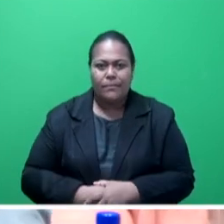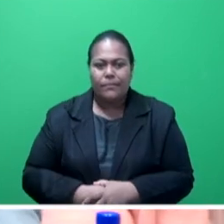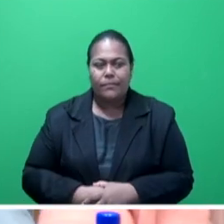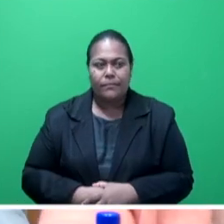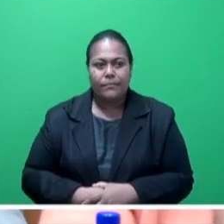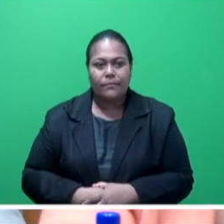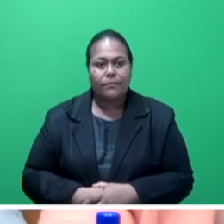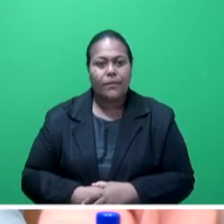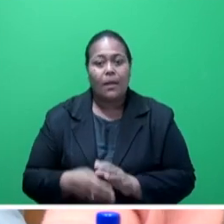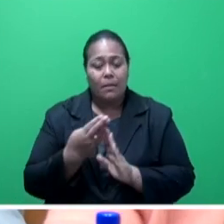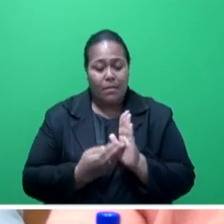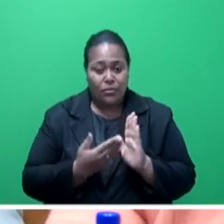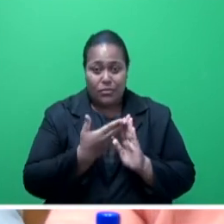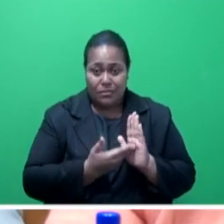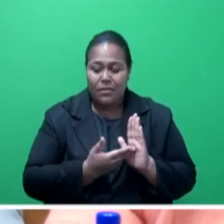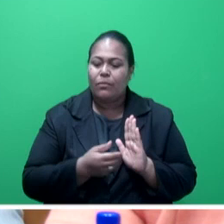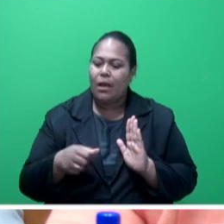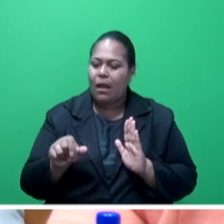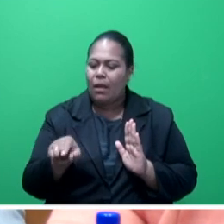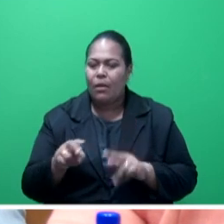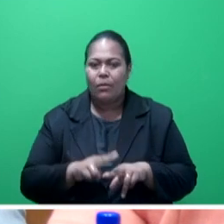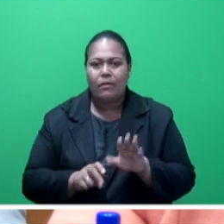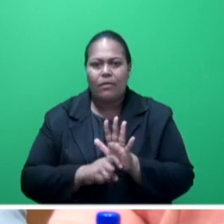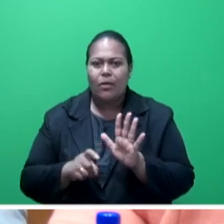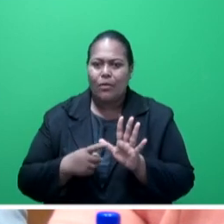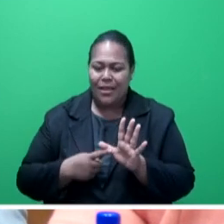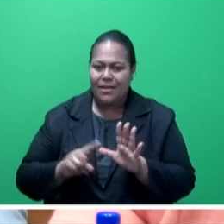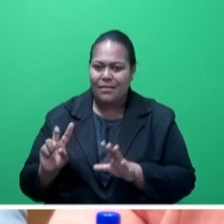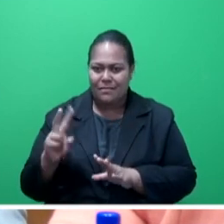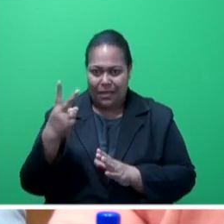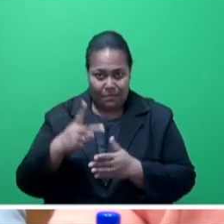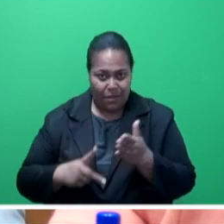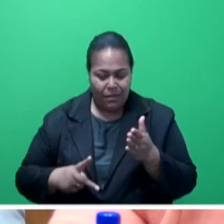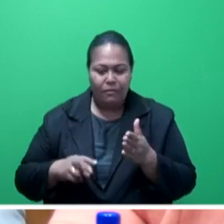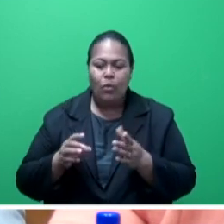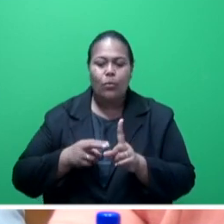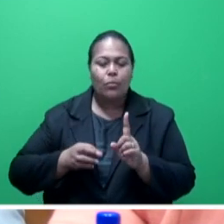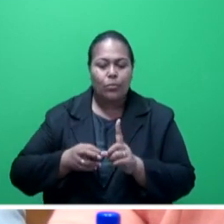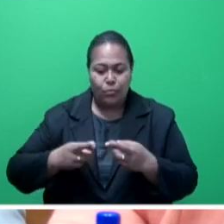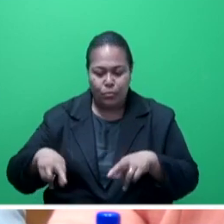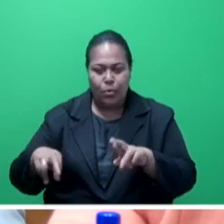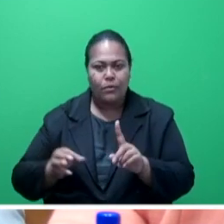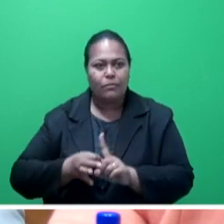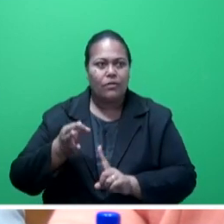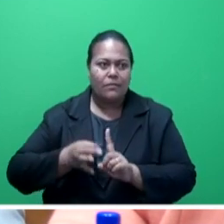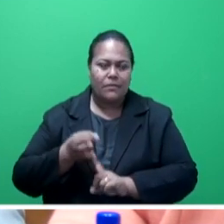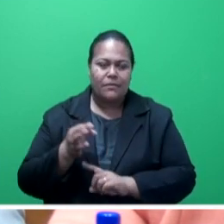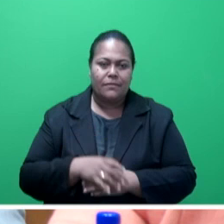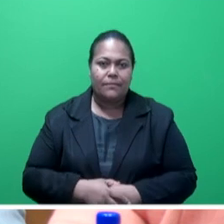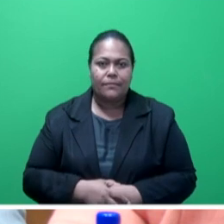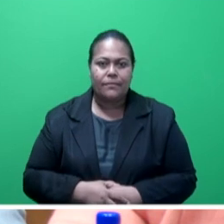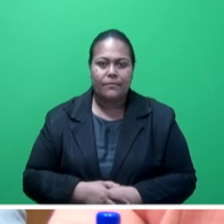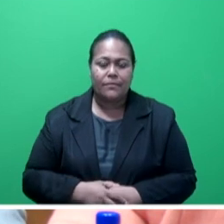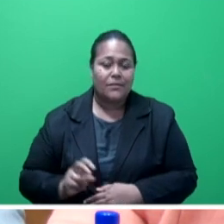The budget will allow FRA to execute the second phase of the road improvement through its RIP and Remake program. The